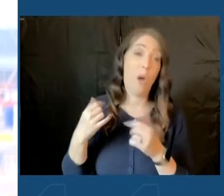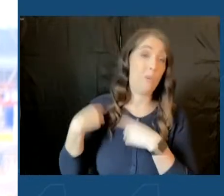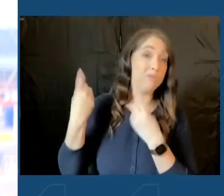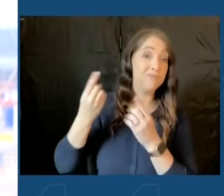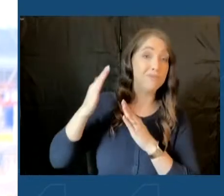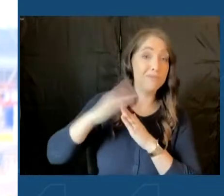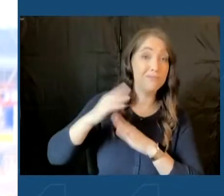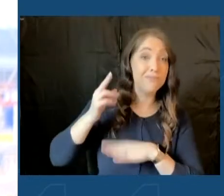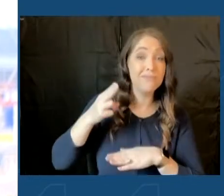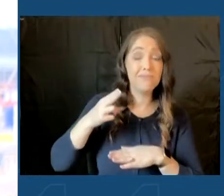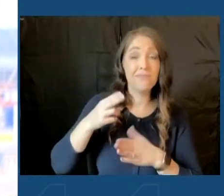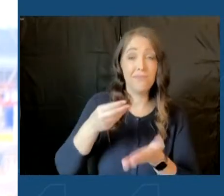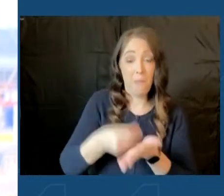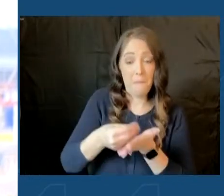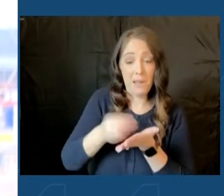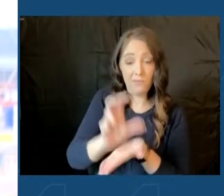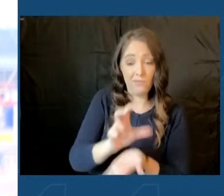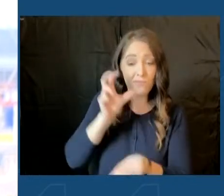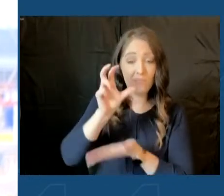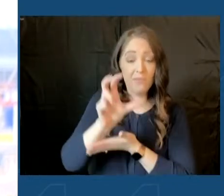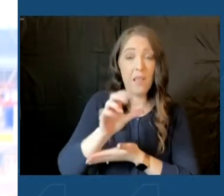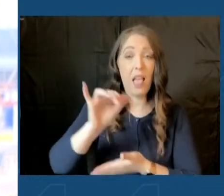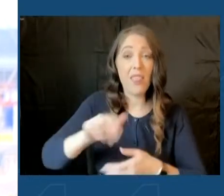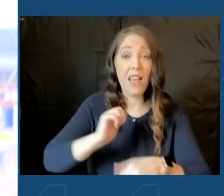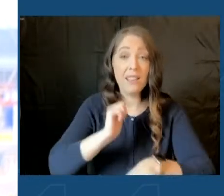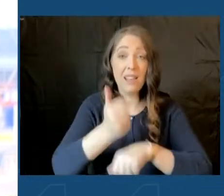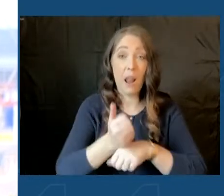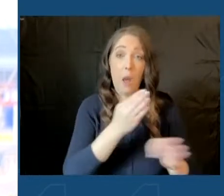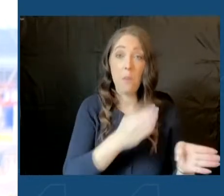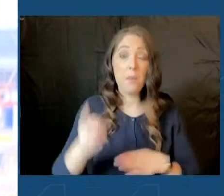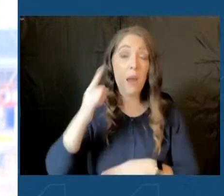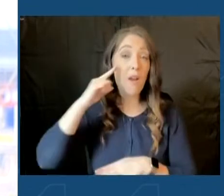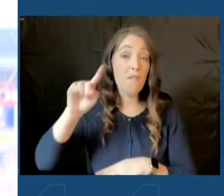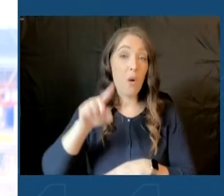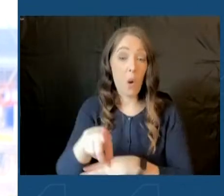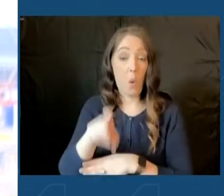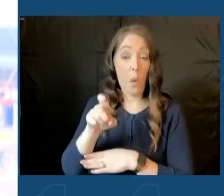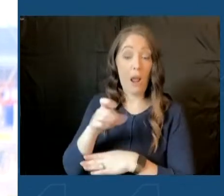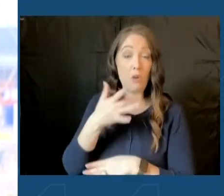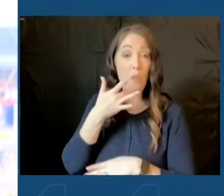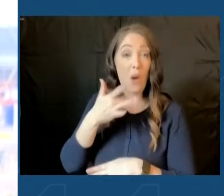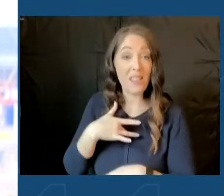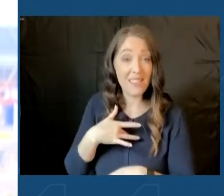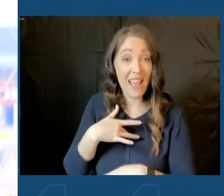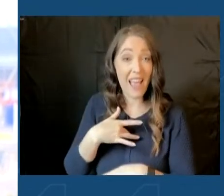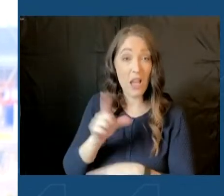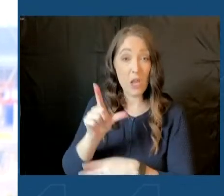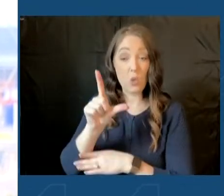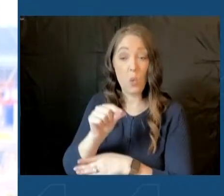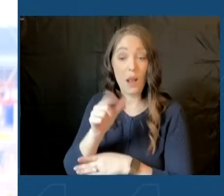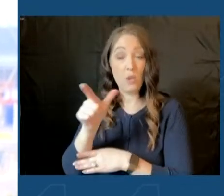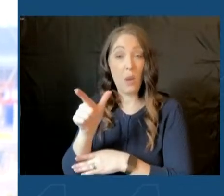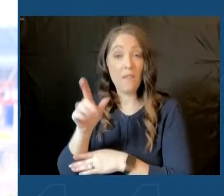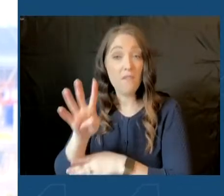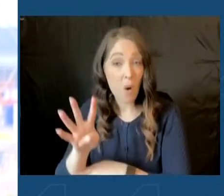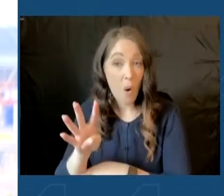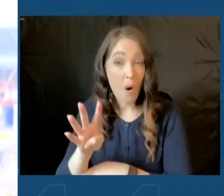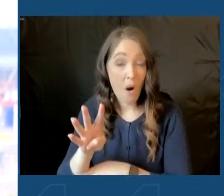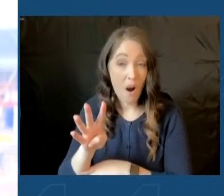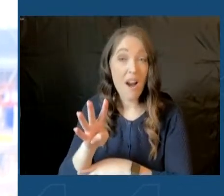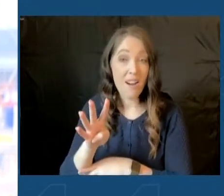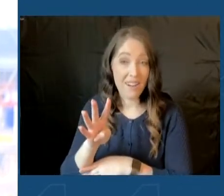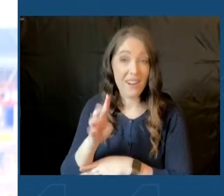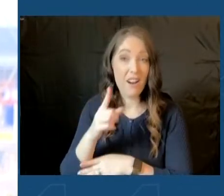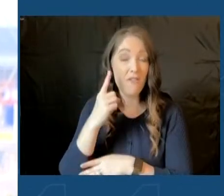which sets us up, prepares us for our own 100th birthday in the year 2024, the 100th anniversary of the state park system. That's